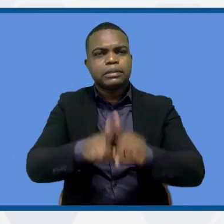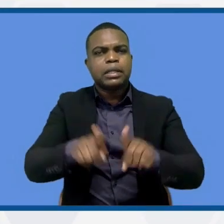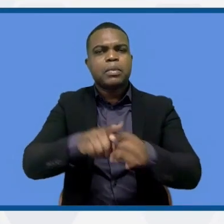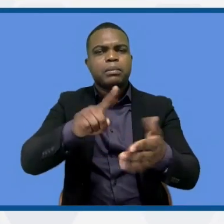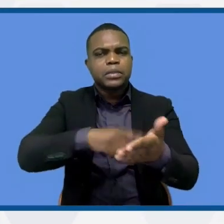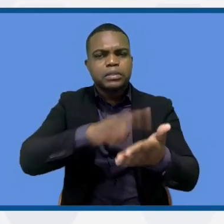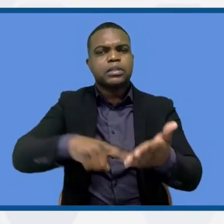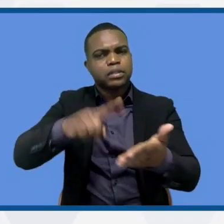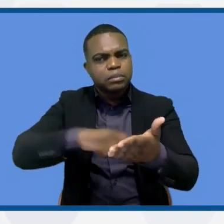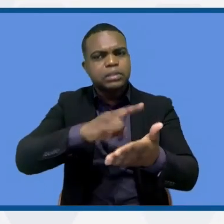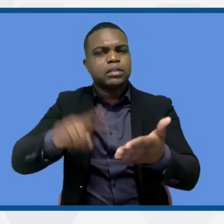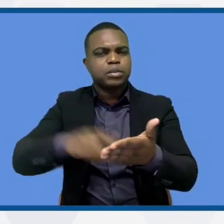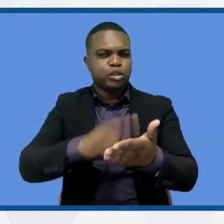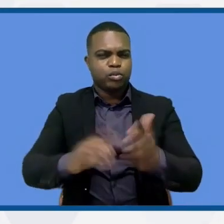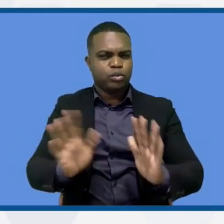an integral